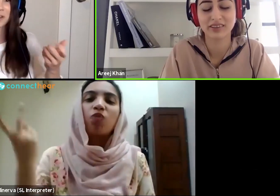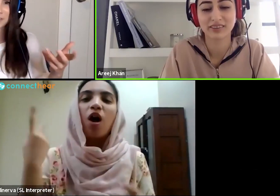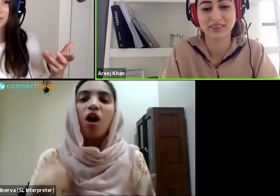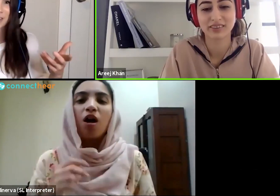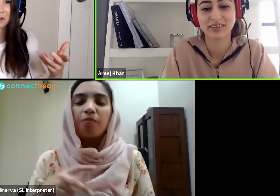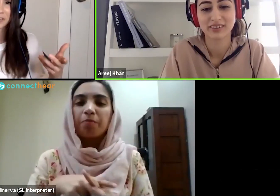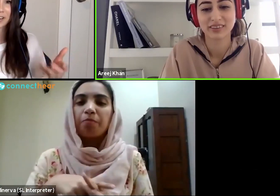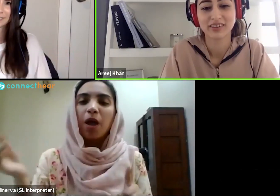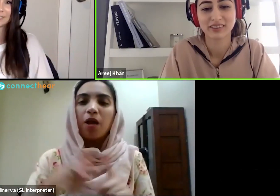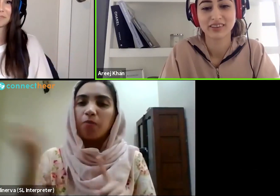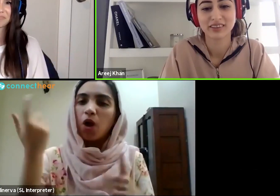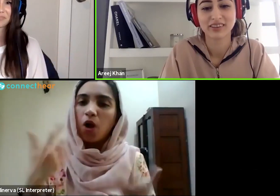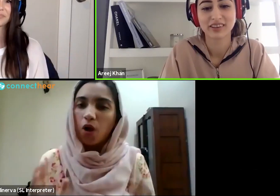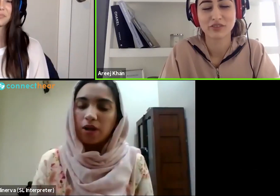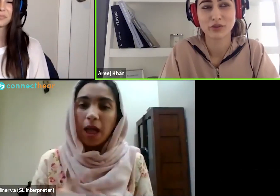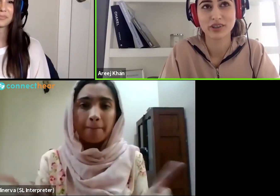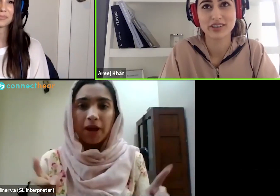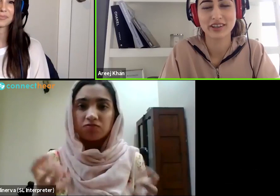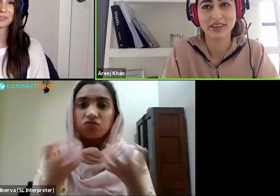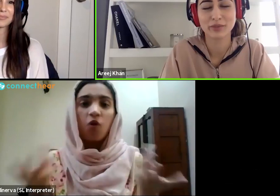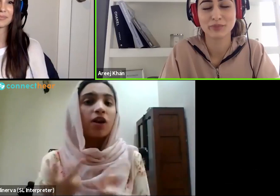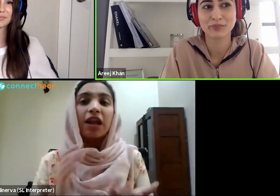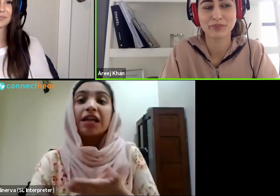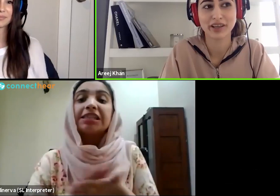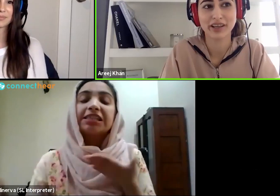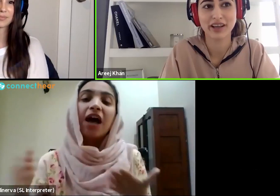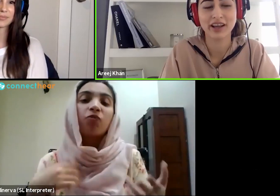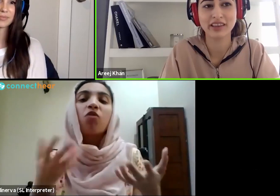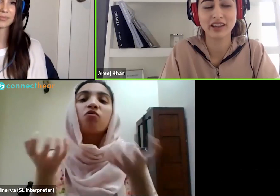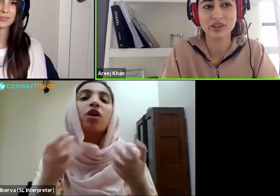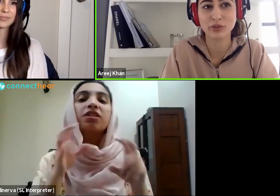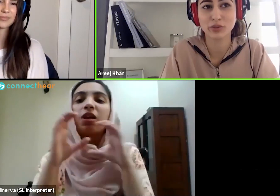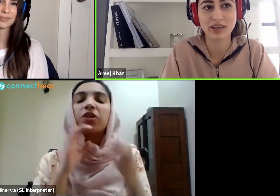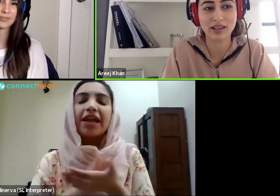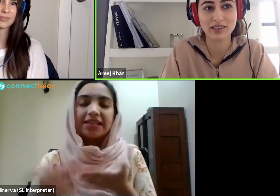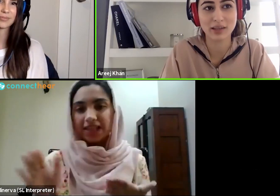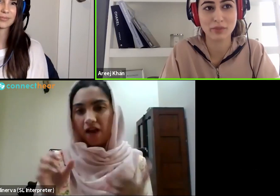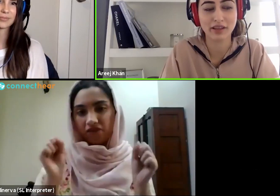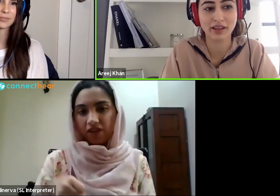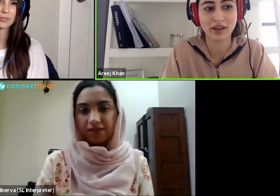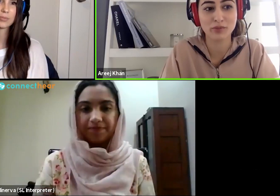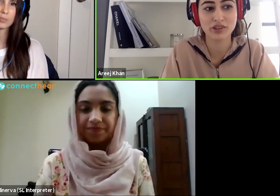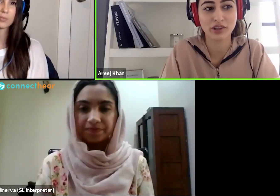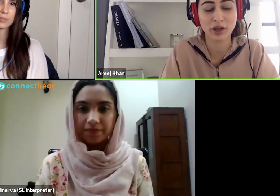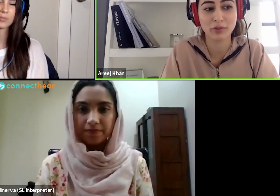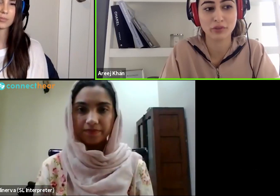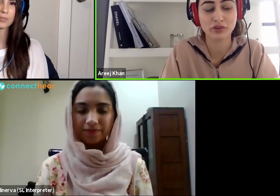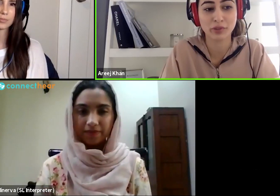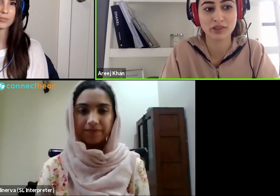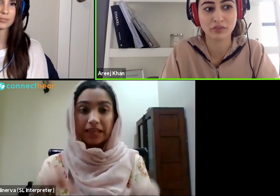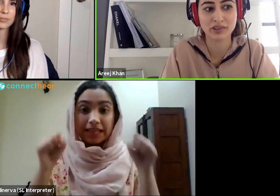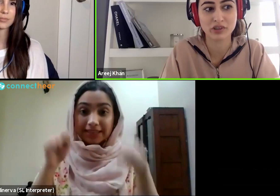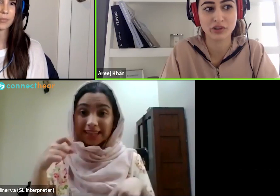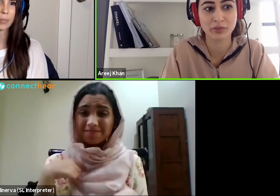again, communication styles, Of course. And I think I do exactly the same thing, that I'm just like, okay, I'm going to